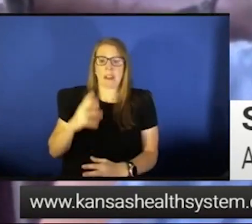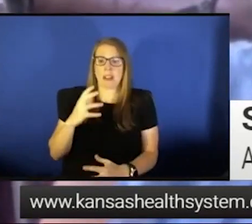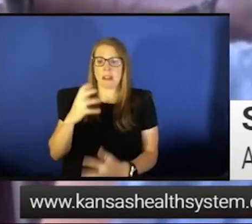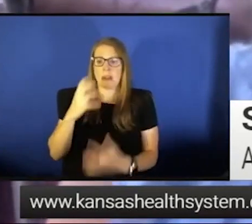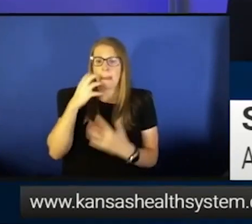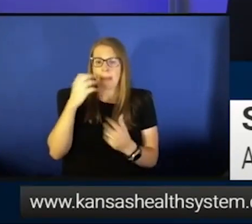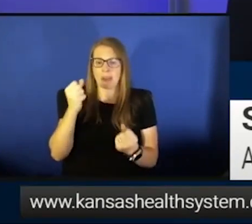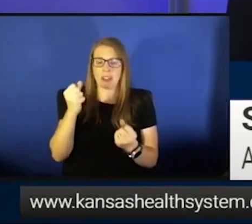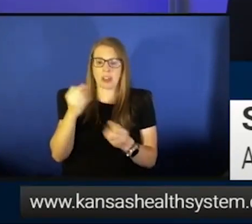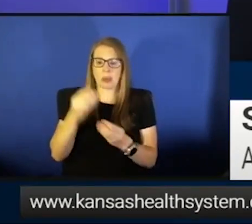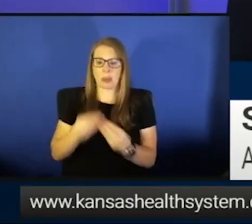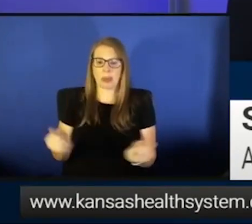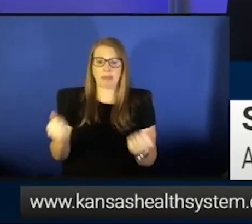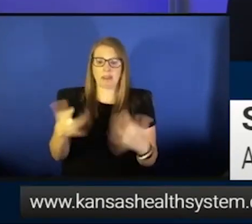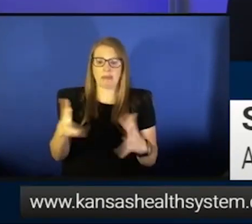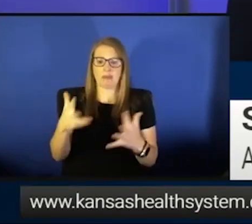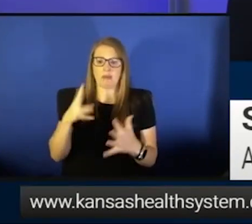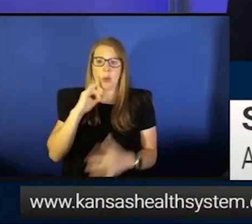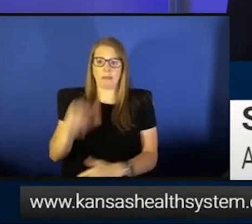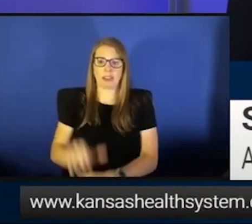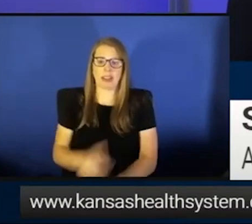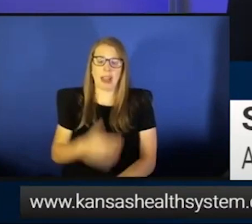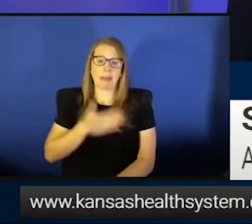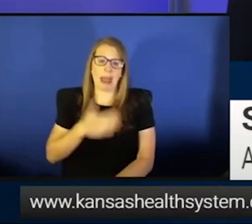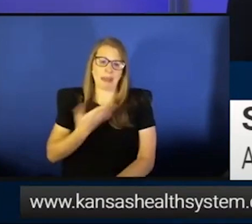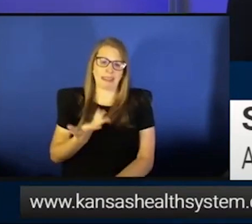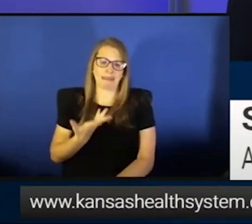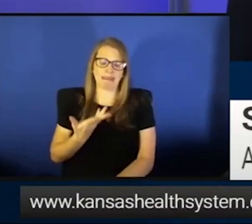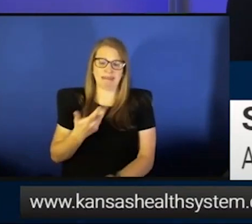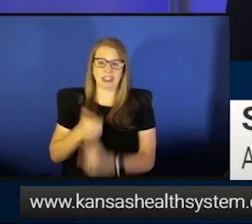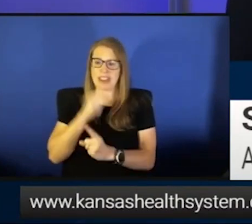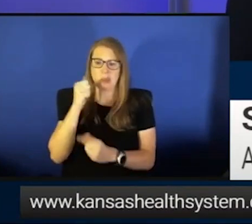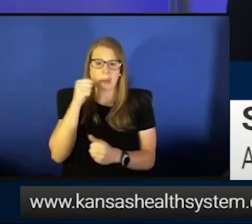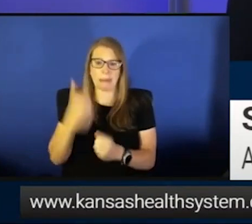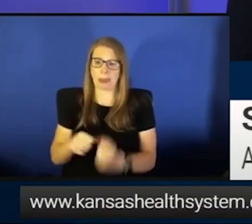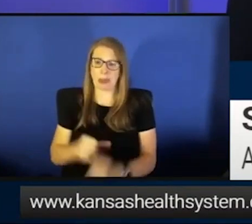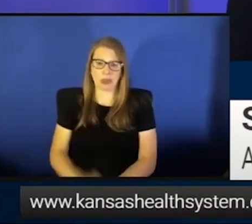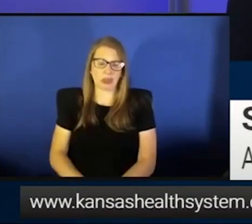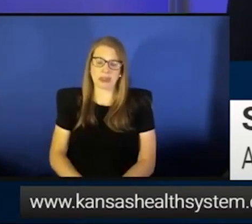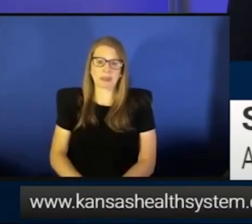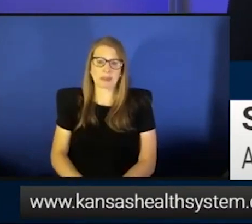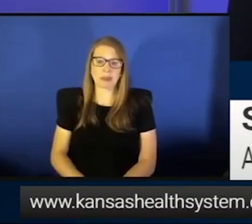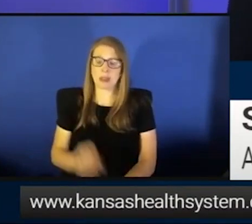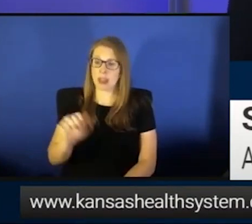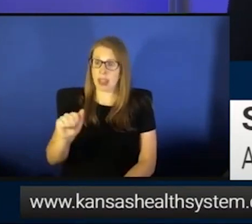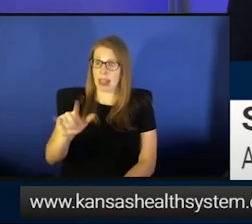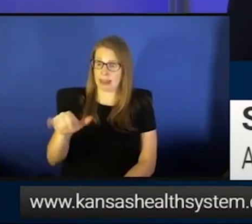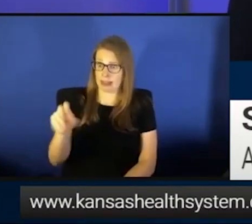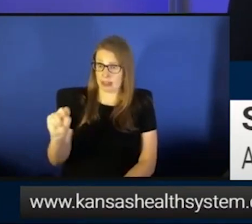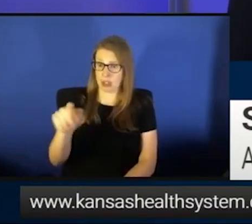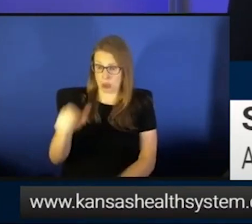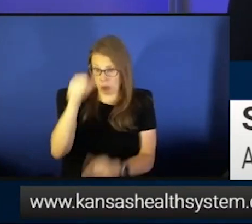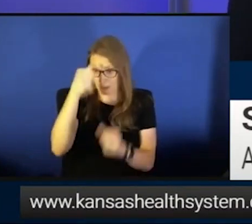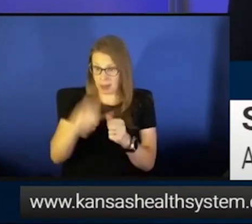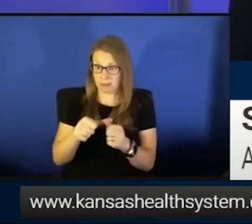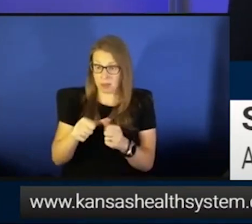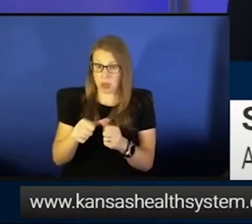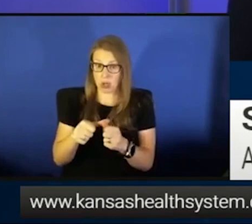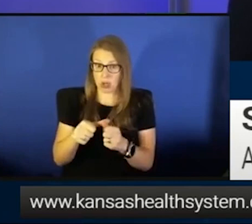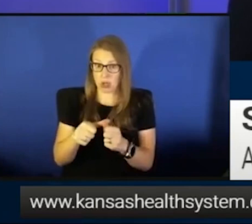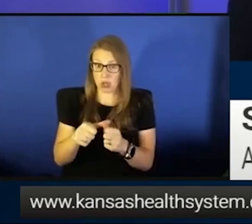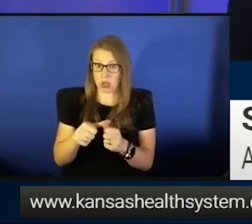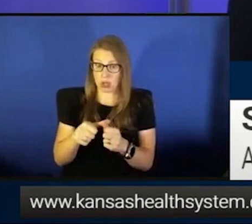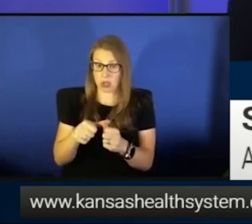forever. Kind of happy. Which thankfully, yeah. Yeah. Allison, do you remember what those around